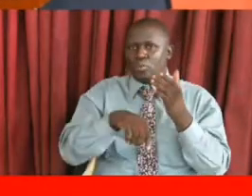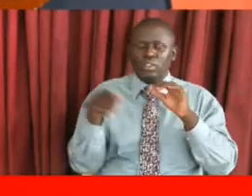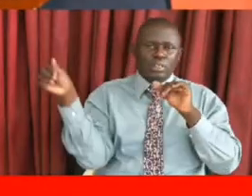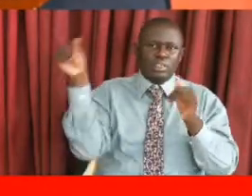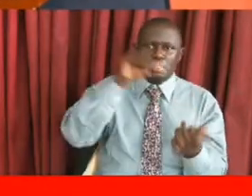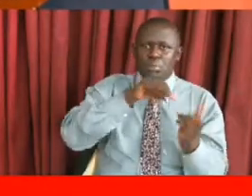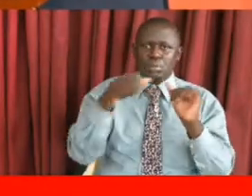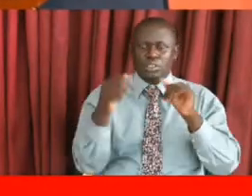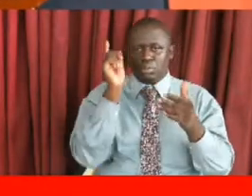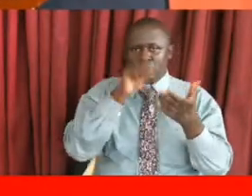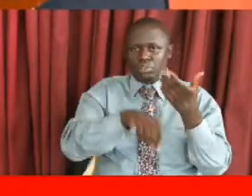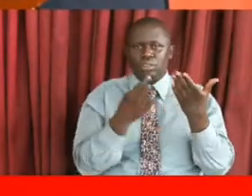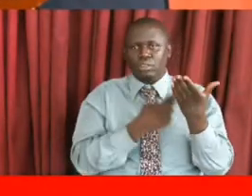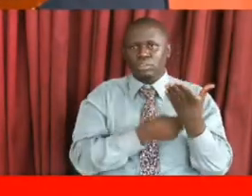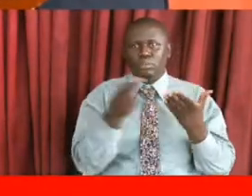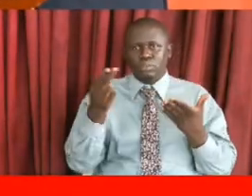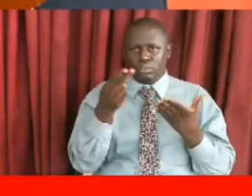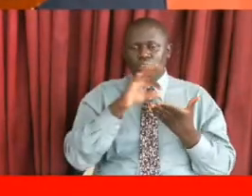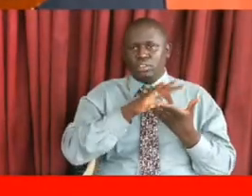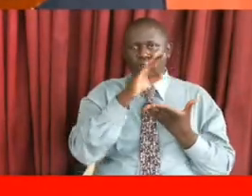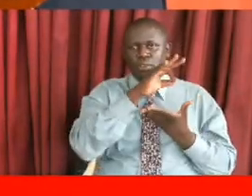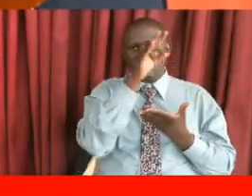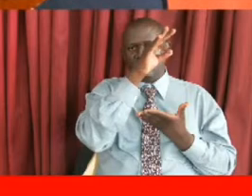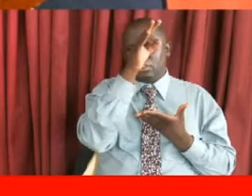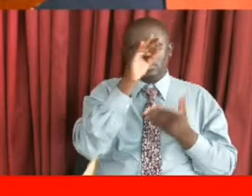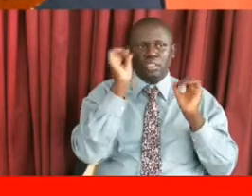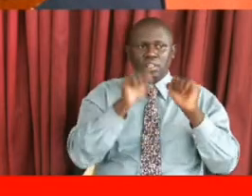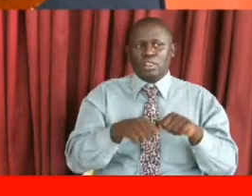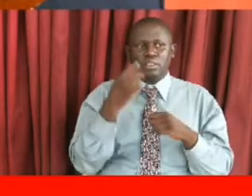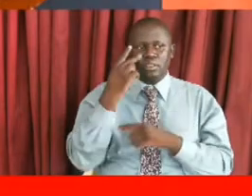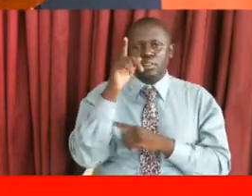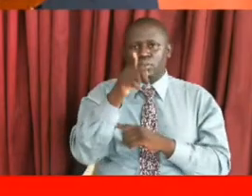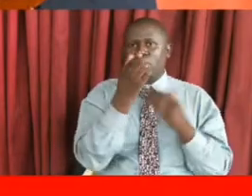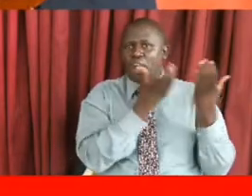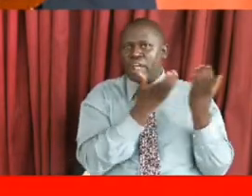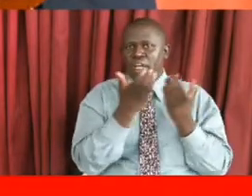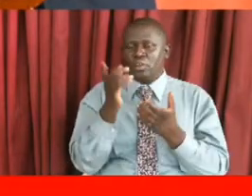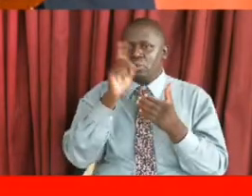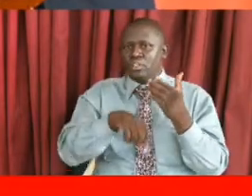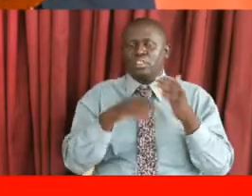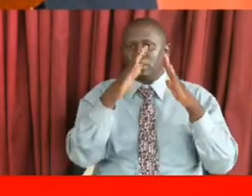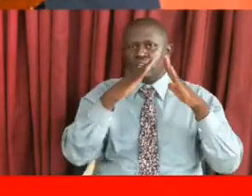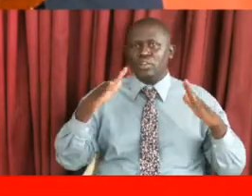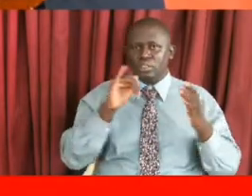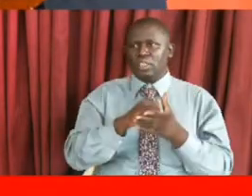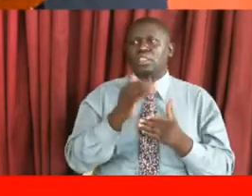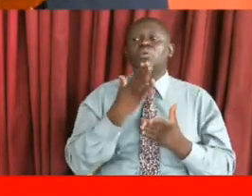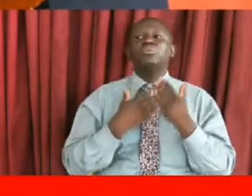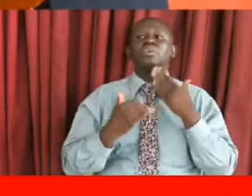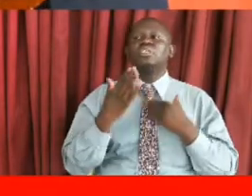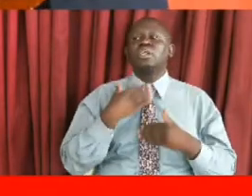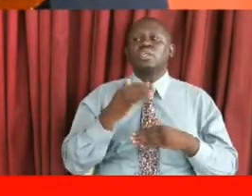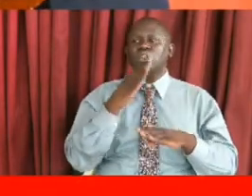for me I can see your caring the house I've been Desiring to